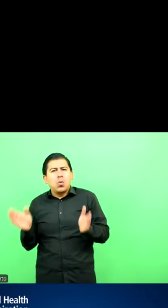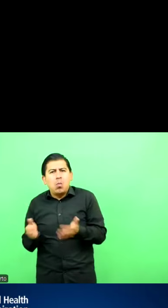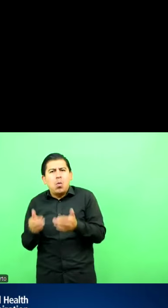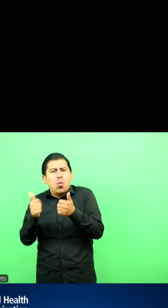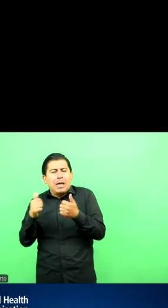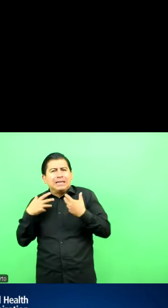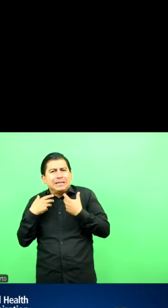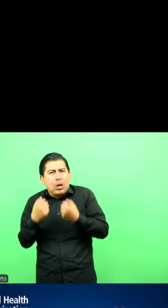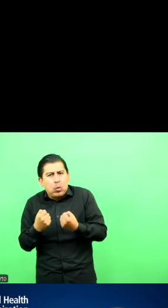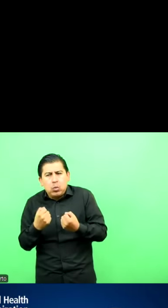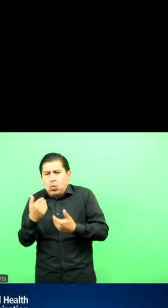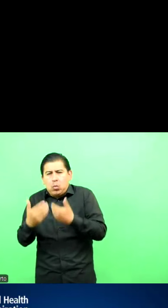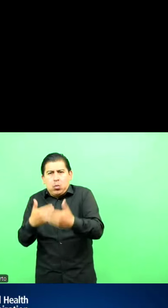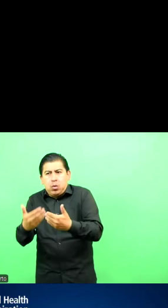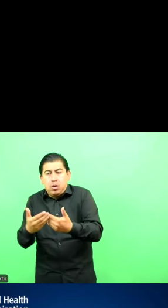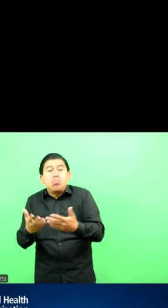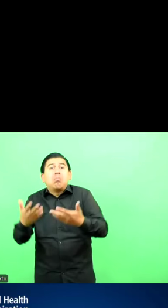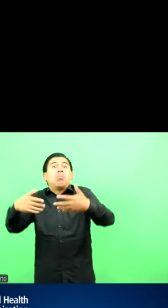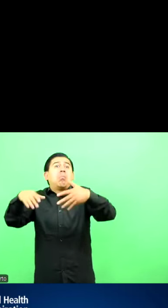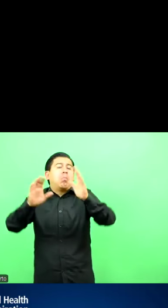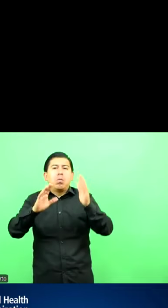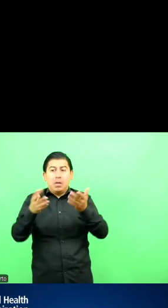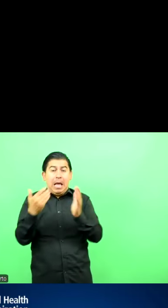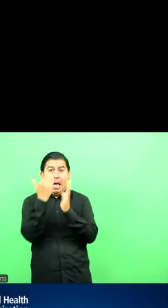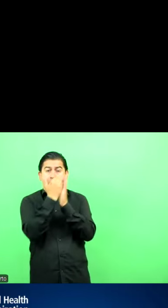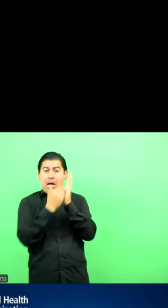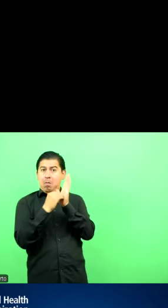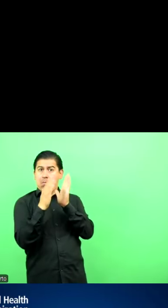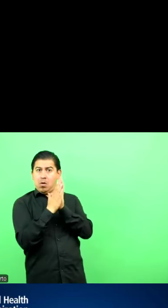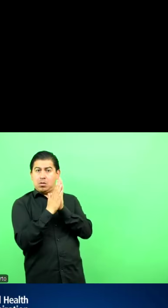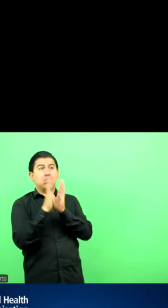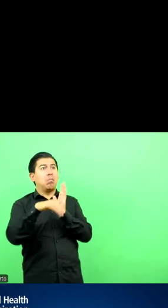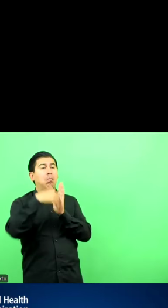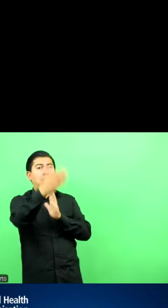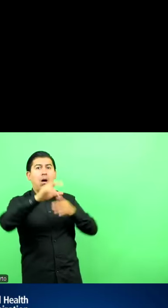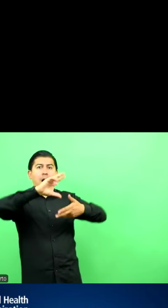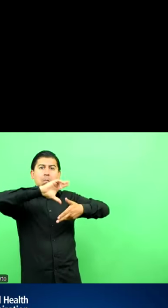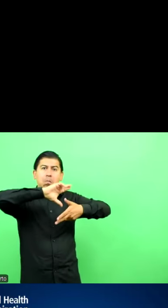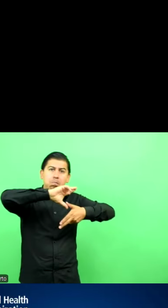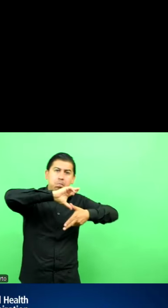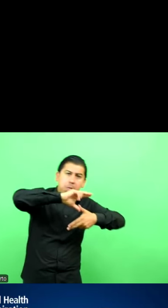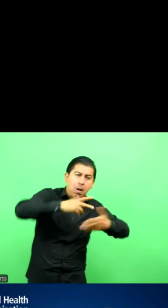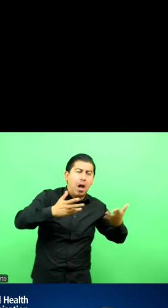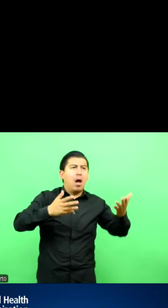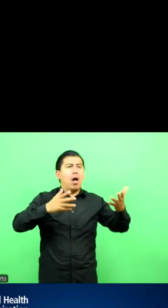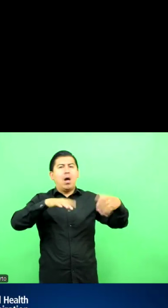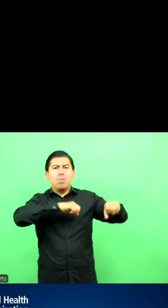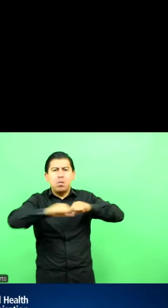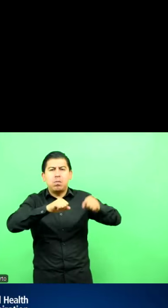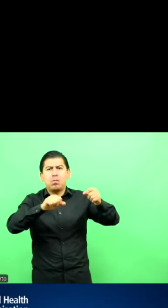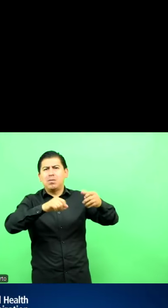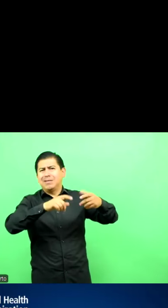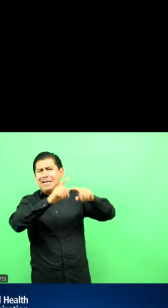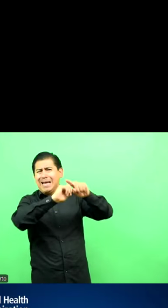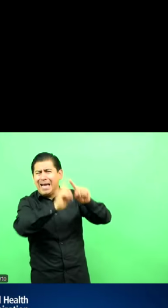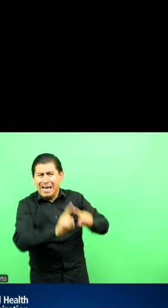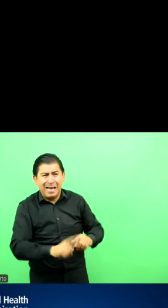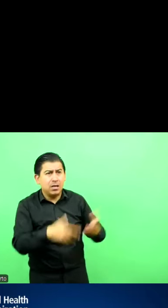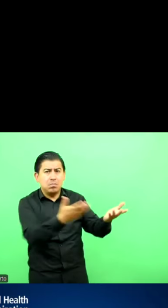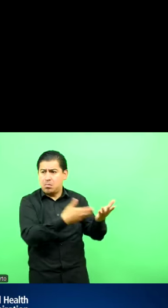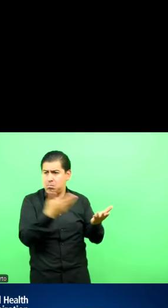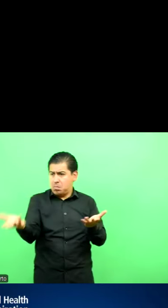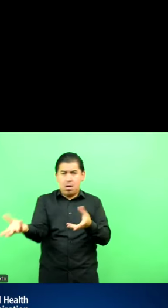according to the unique challenges this cohort is facing. And then all the communications are accessible to them. And last